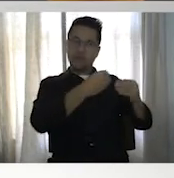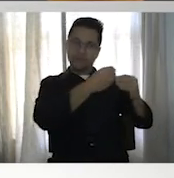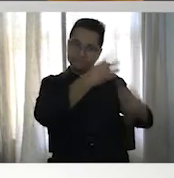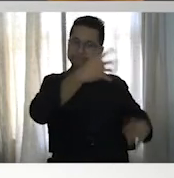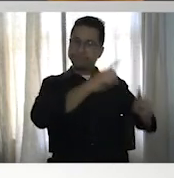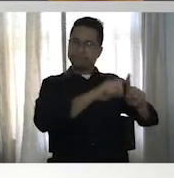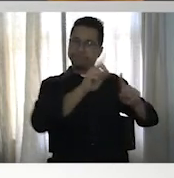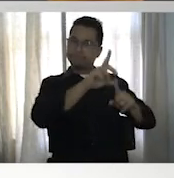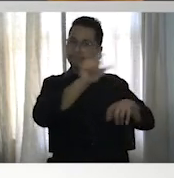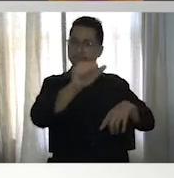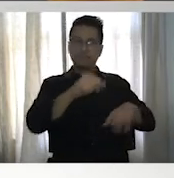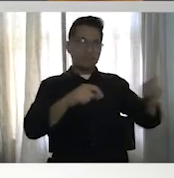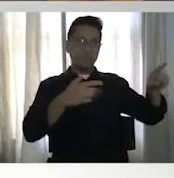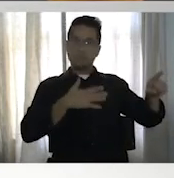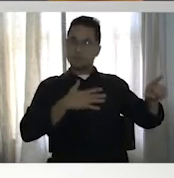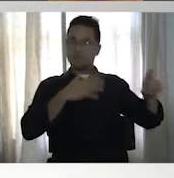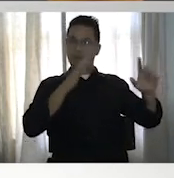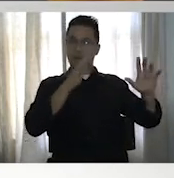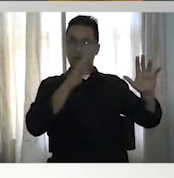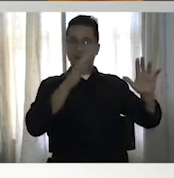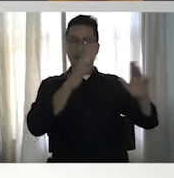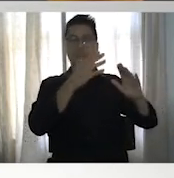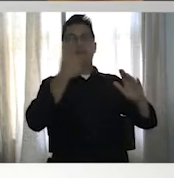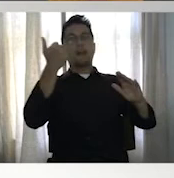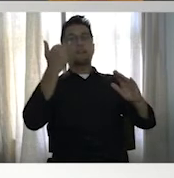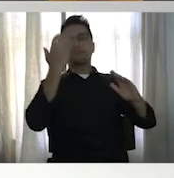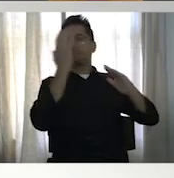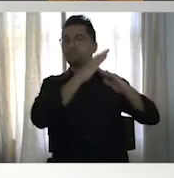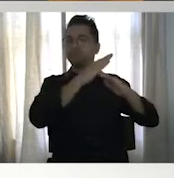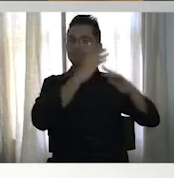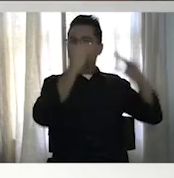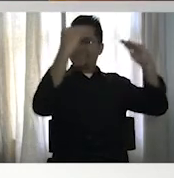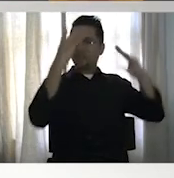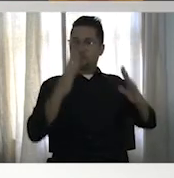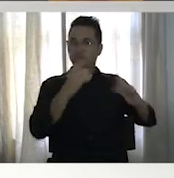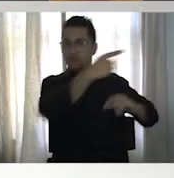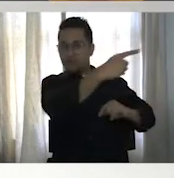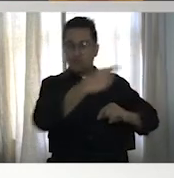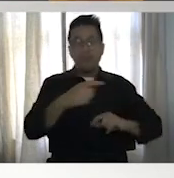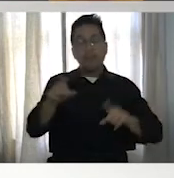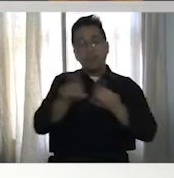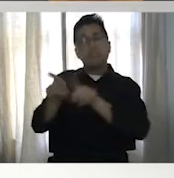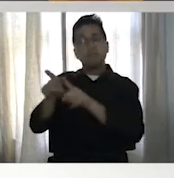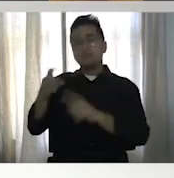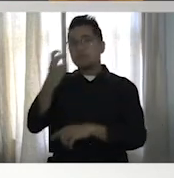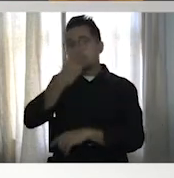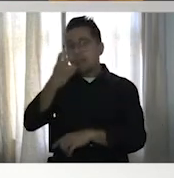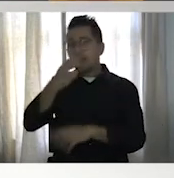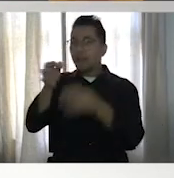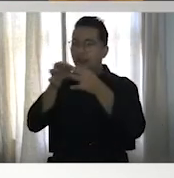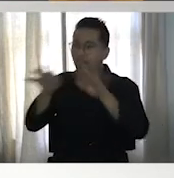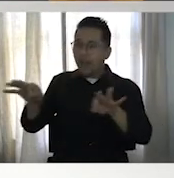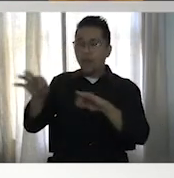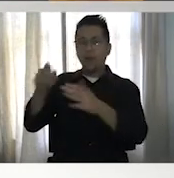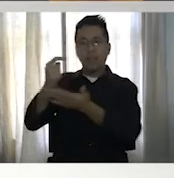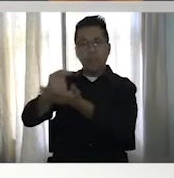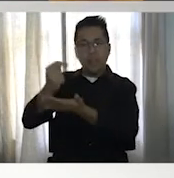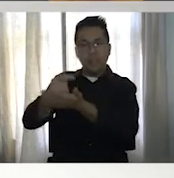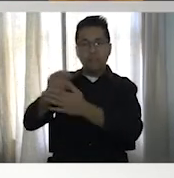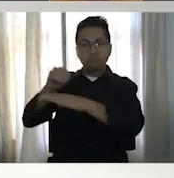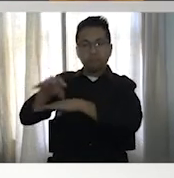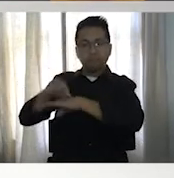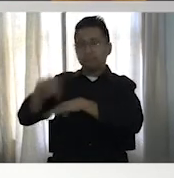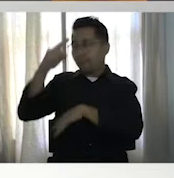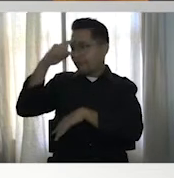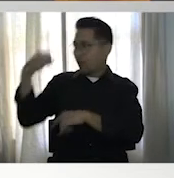He has been my greatest teacher. I also have been doing speech language therapy for 51 years this